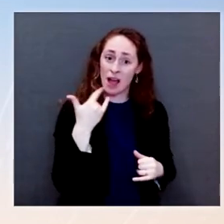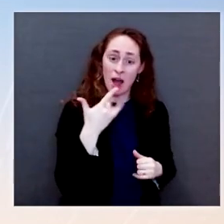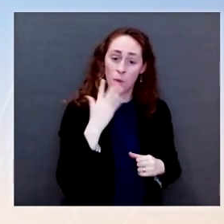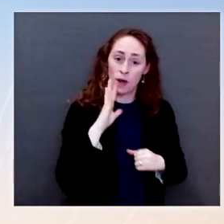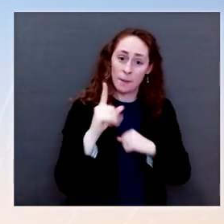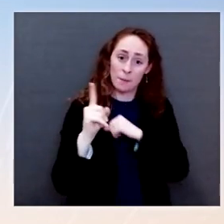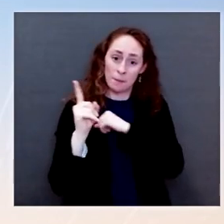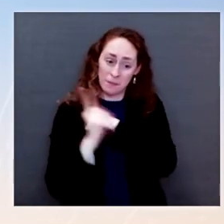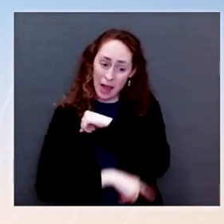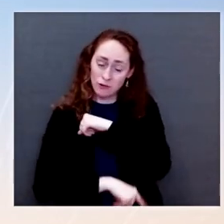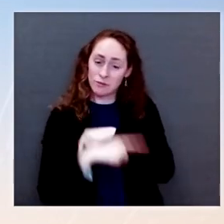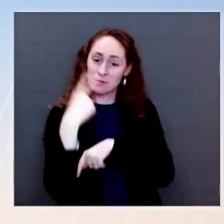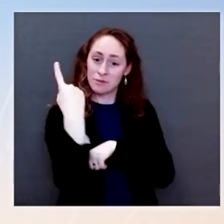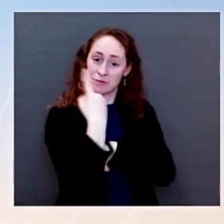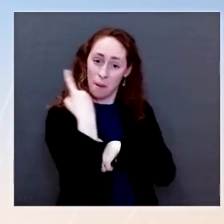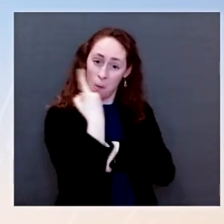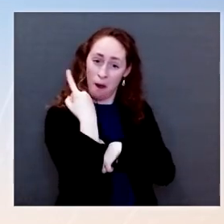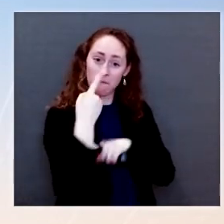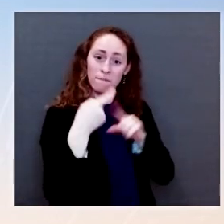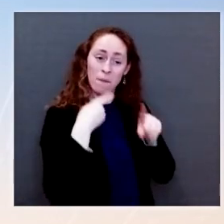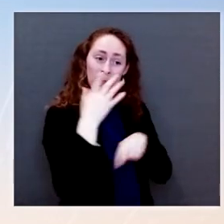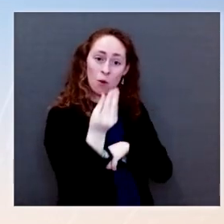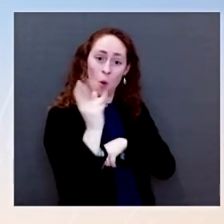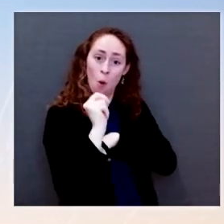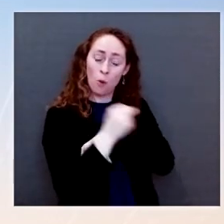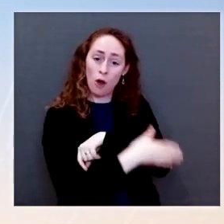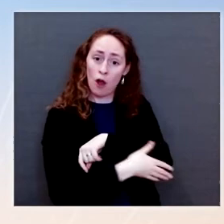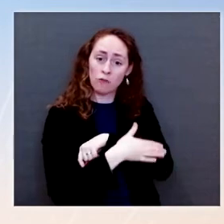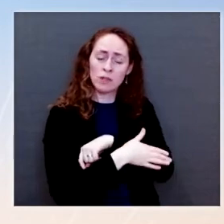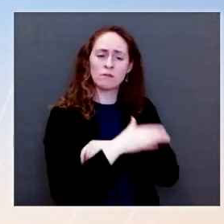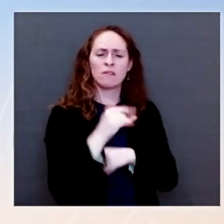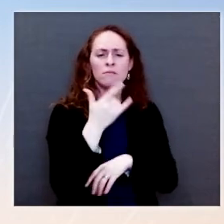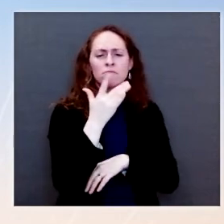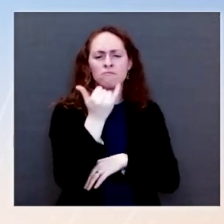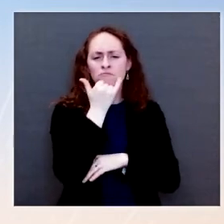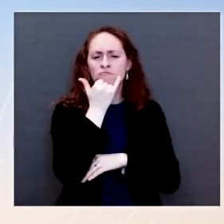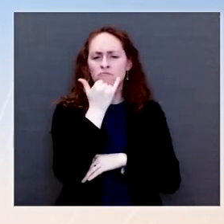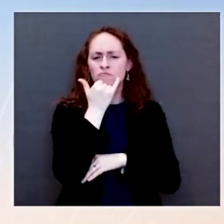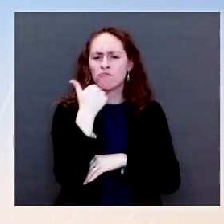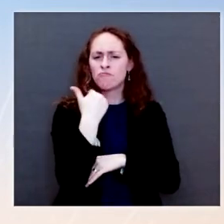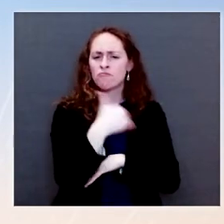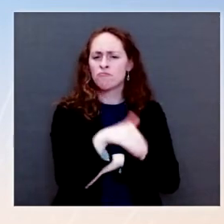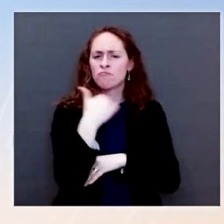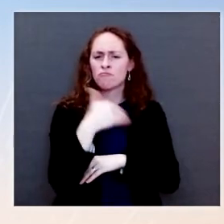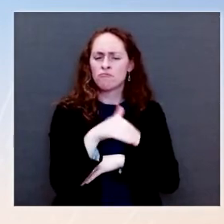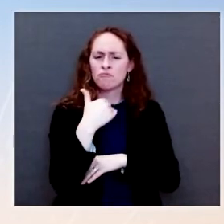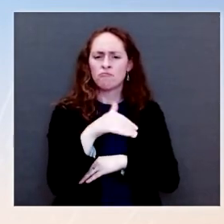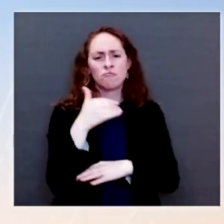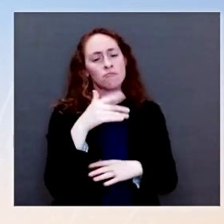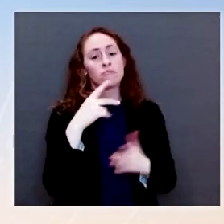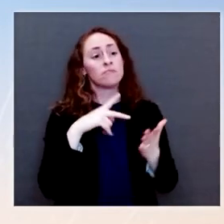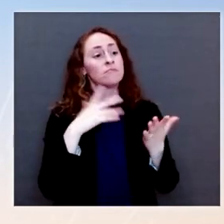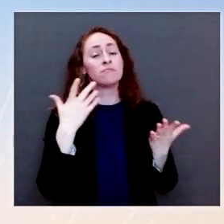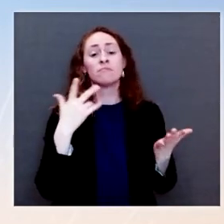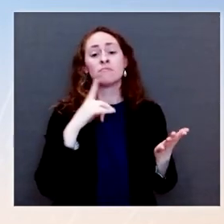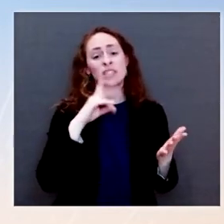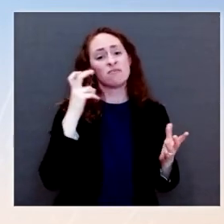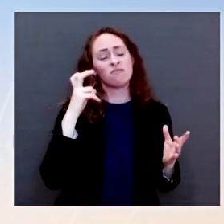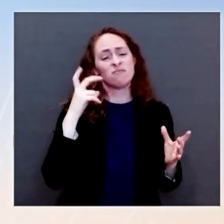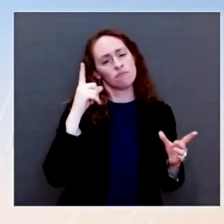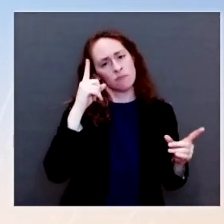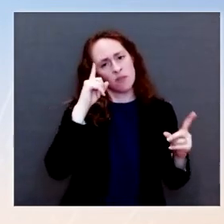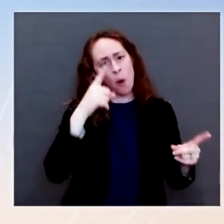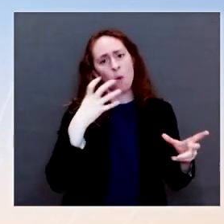the urgency of restoring Burma's path to democracy. We urge the regime to release Aung San Suu Kyi and all those unjustly detained, including